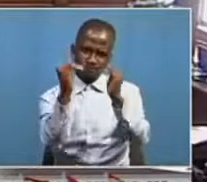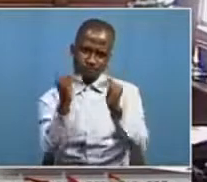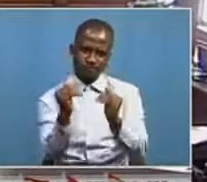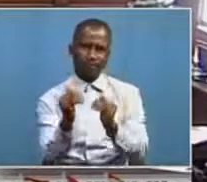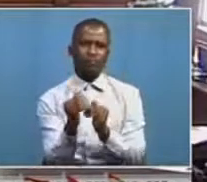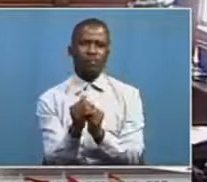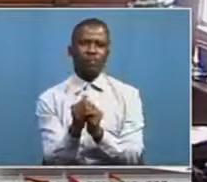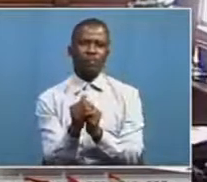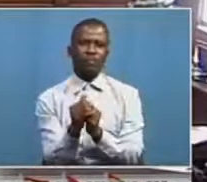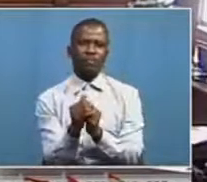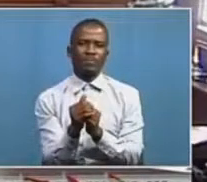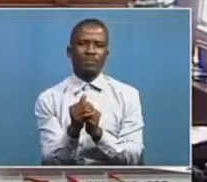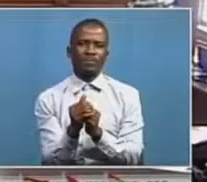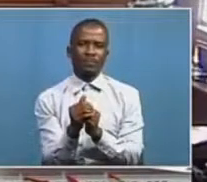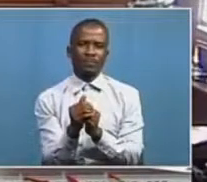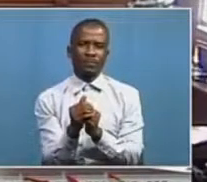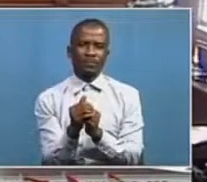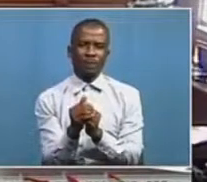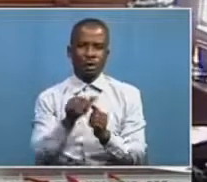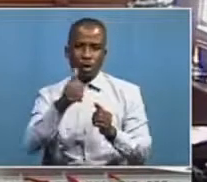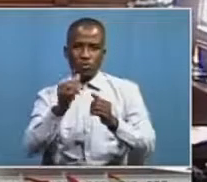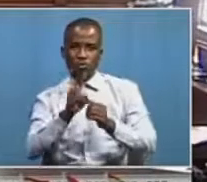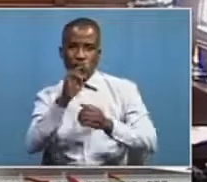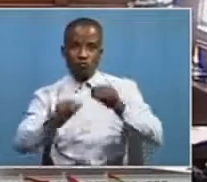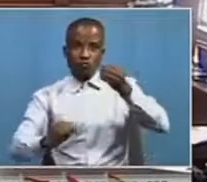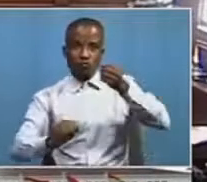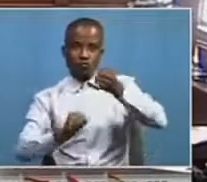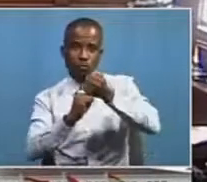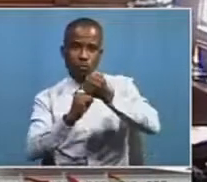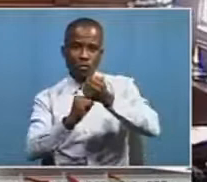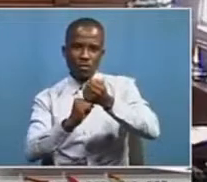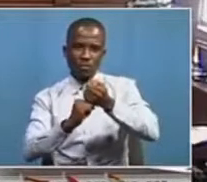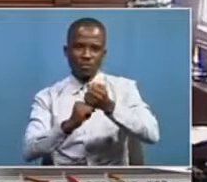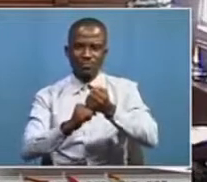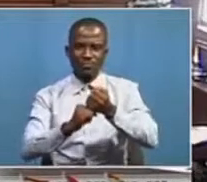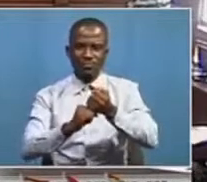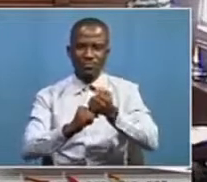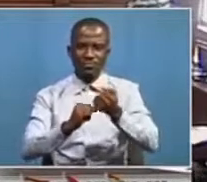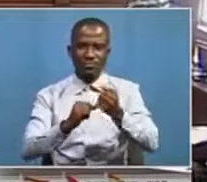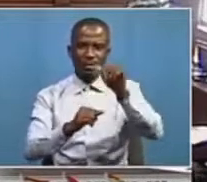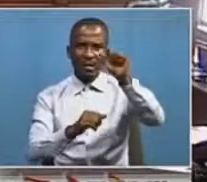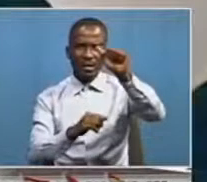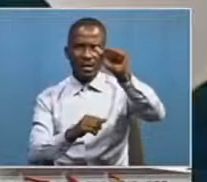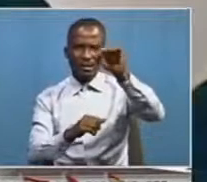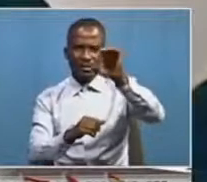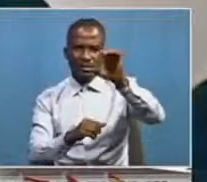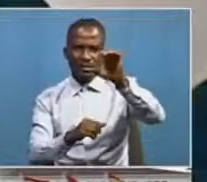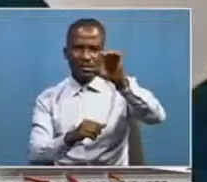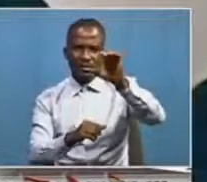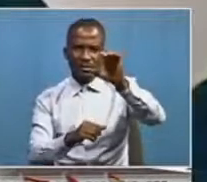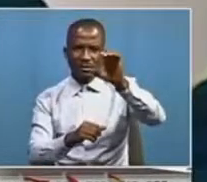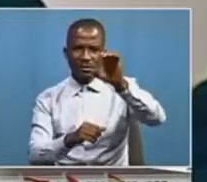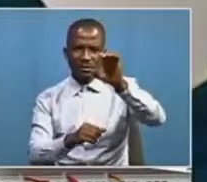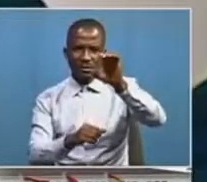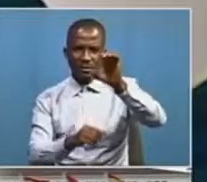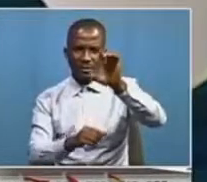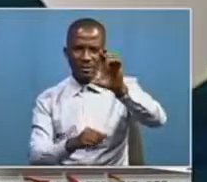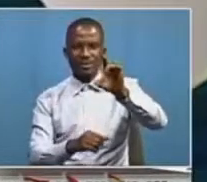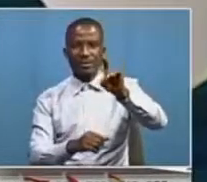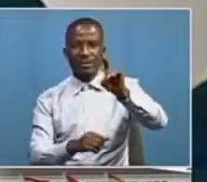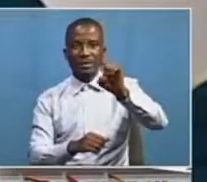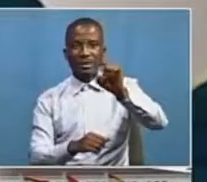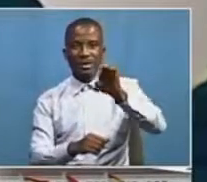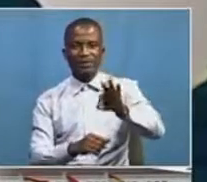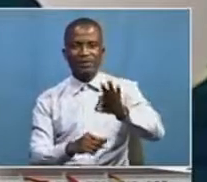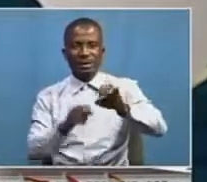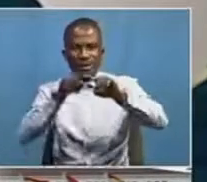E, and F, are buttressed. The success or failure of reliefs A, C, D, E, and F depend on